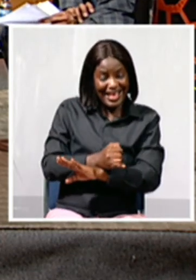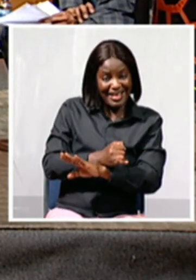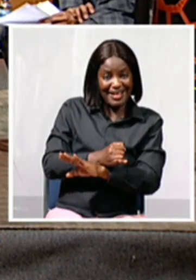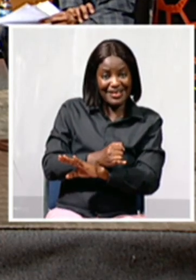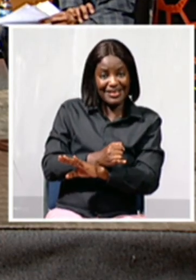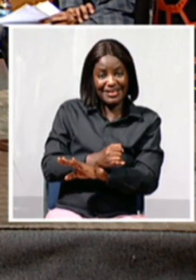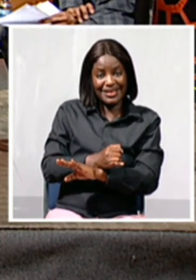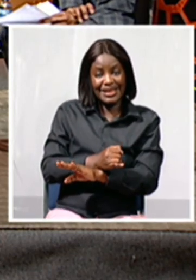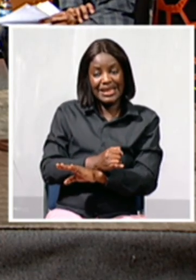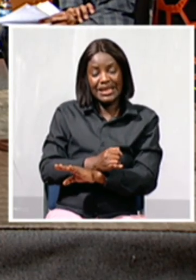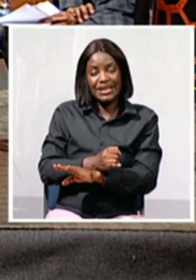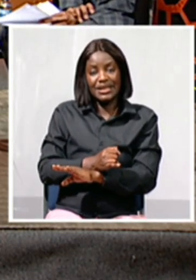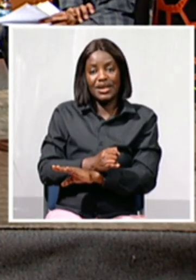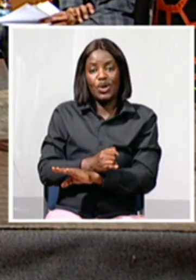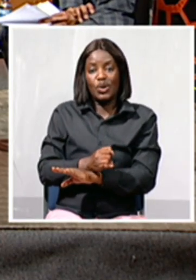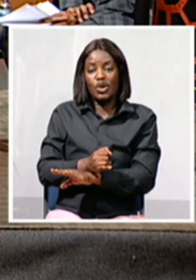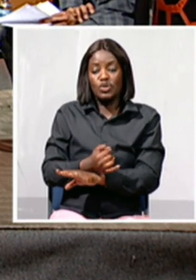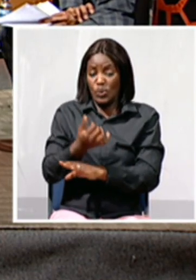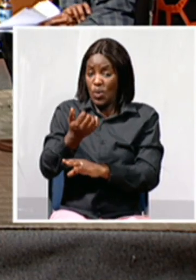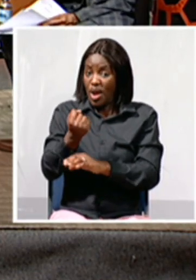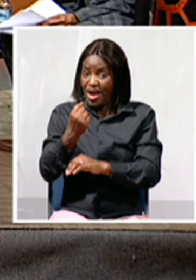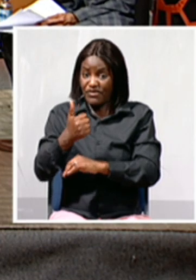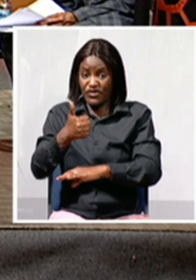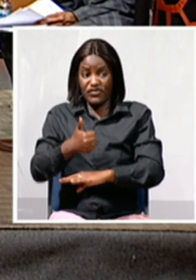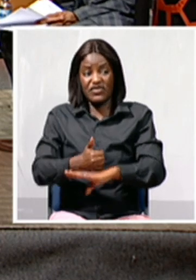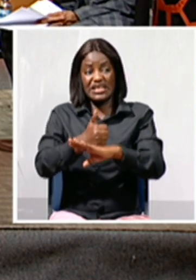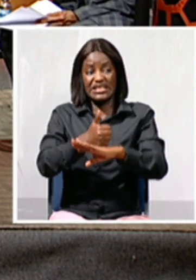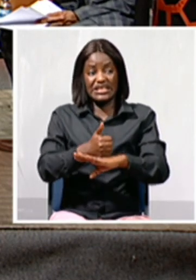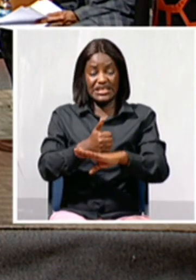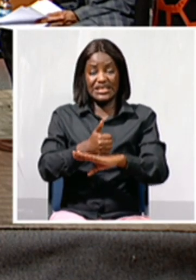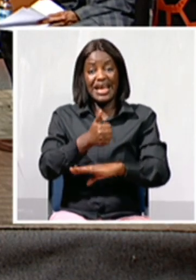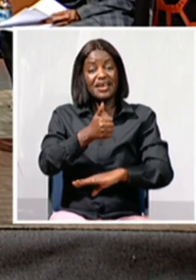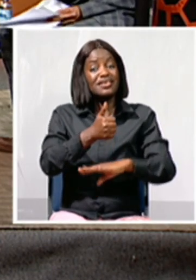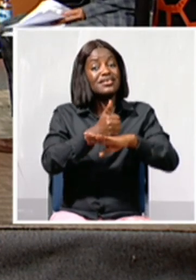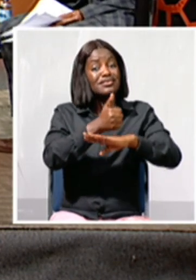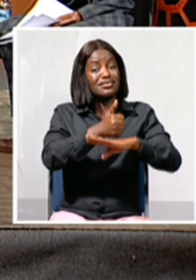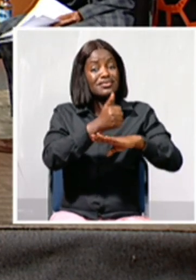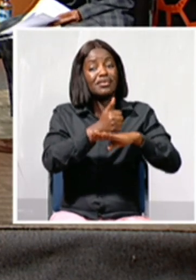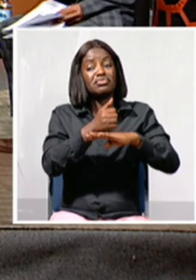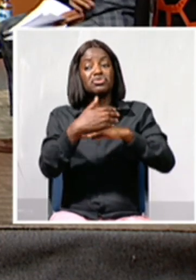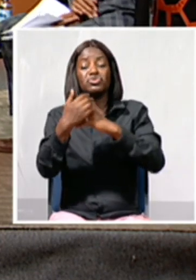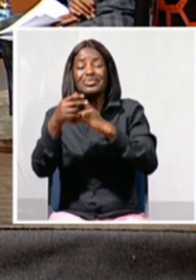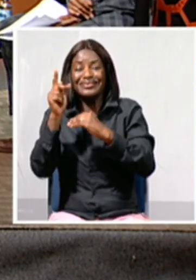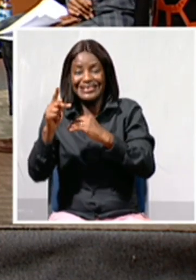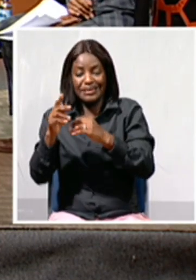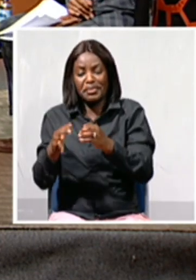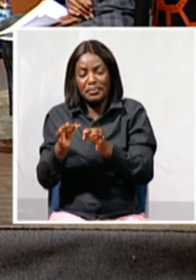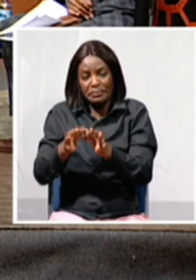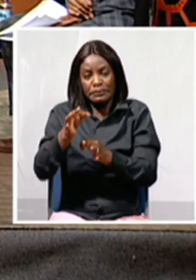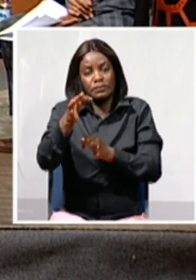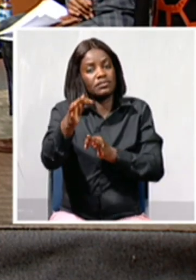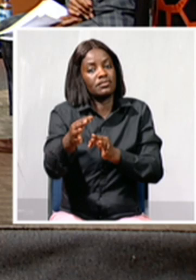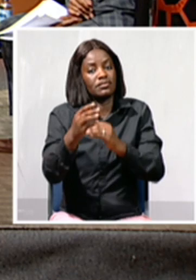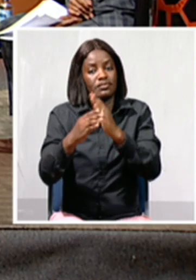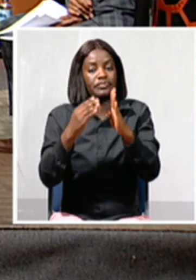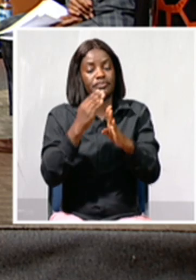voters? Yes, and this is also another challenge. You're saying you should have started earlier? Yes. I just want to Yes, make that said you clear. should have started earlier because I know that